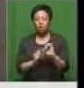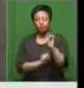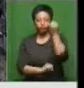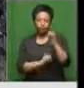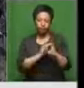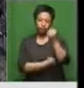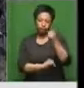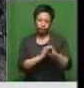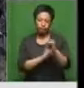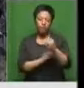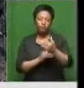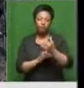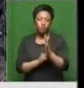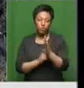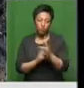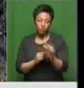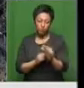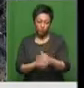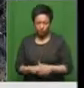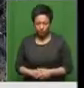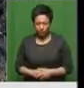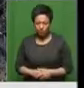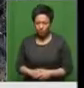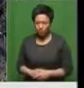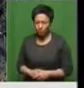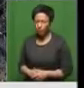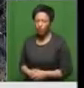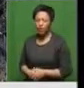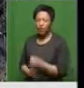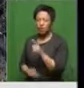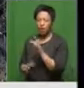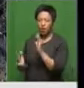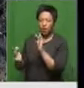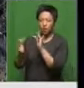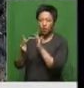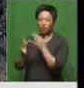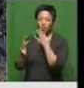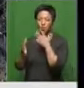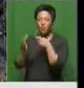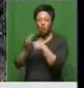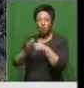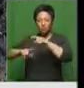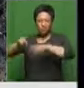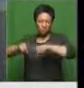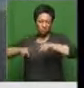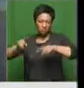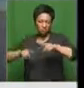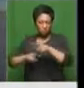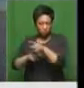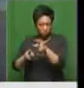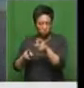very close horizon, yes. So are you getting in touch with the retail? Like, are you working with the retail insofar as getting them